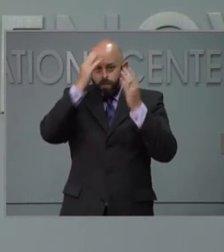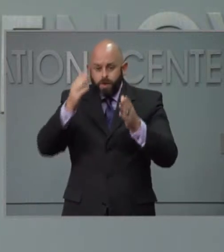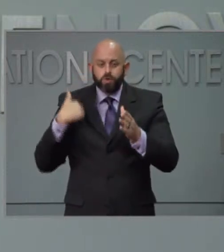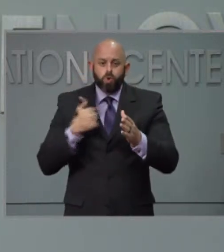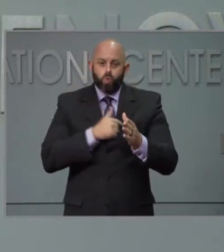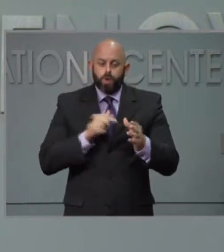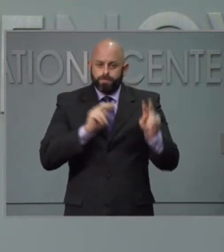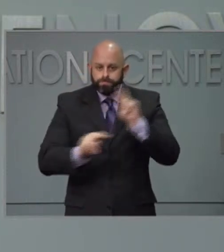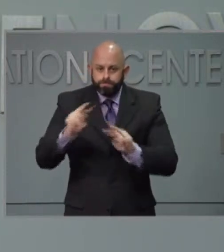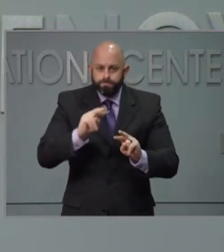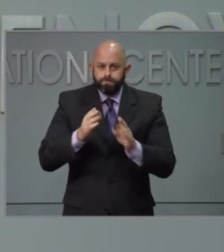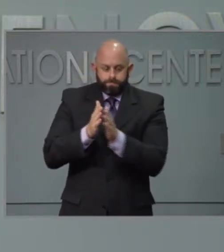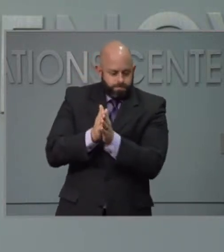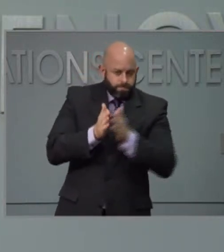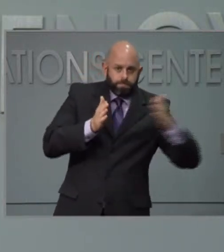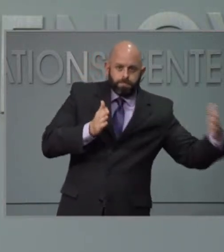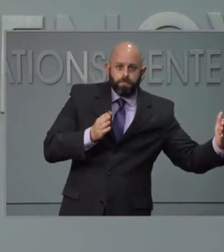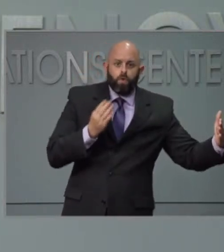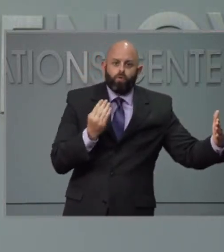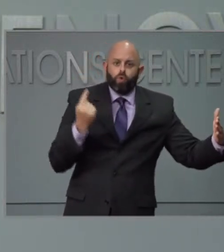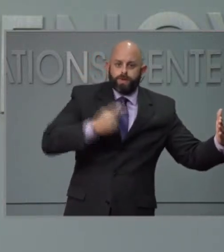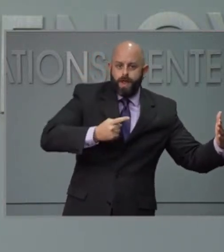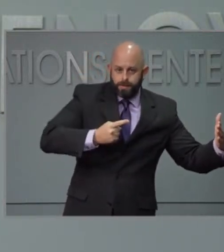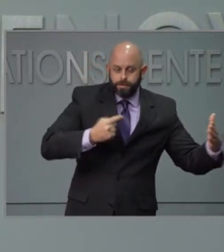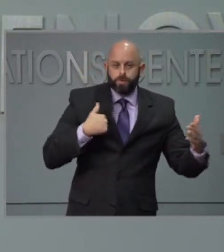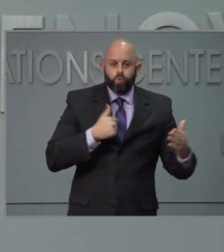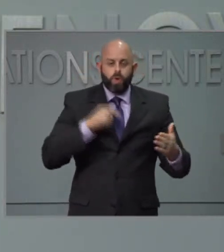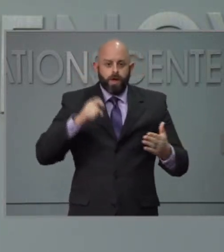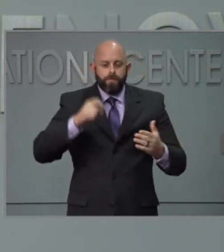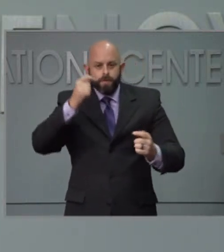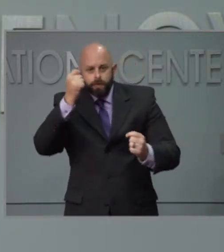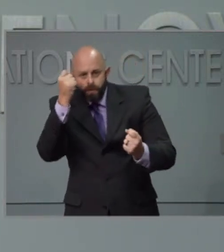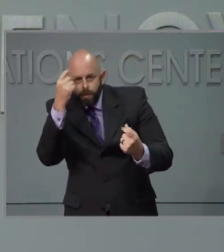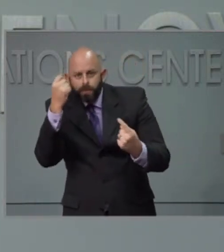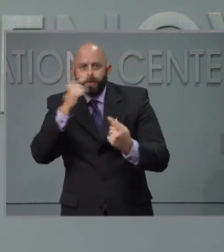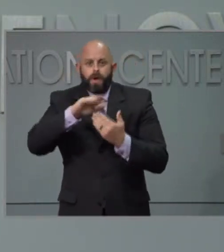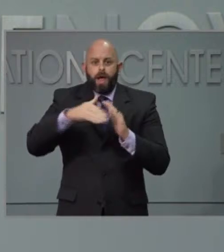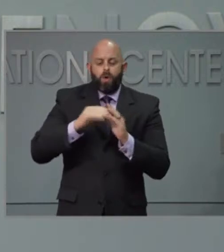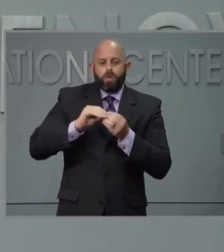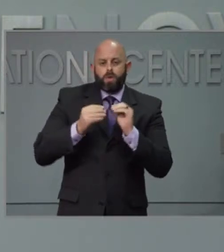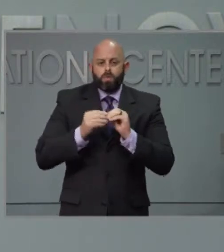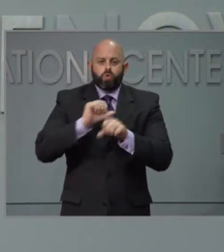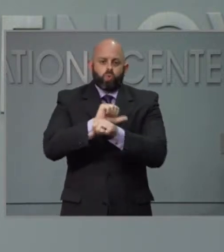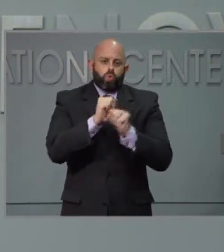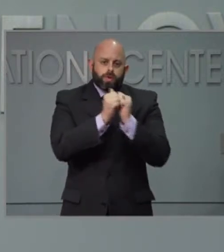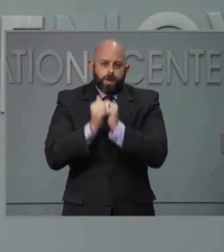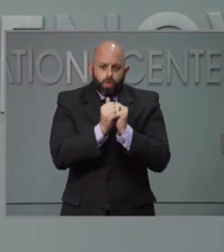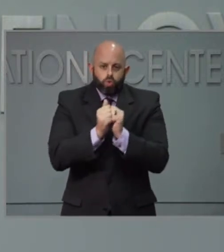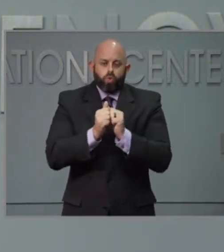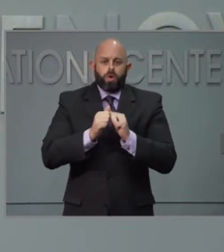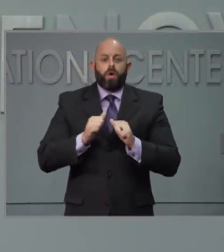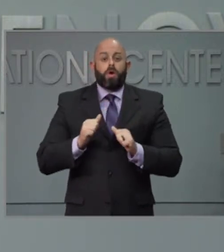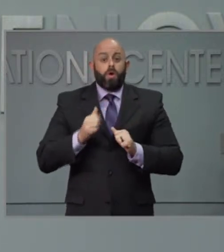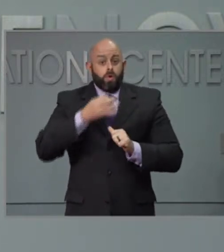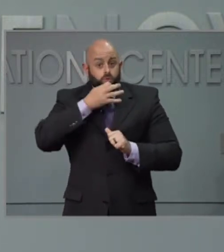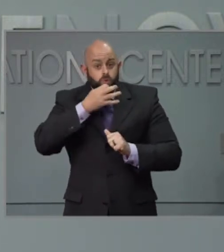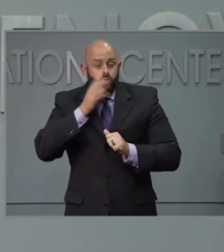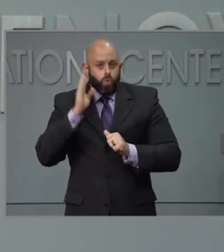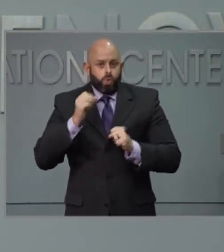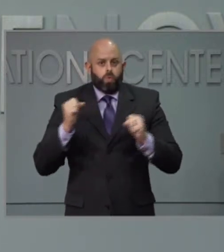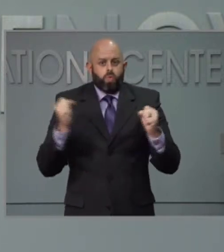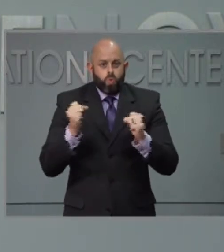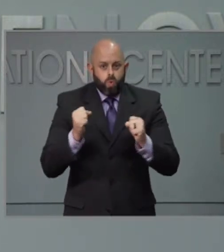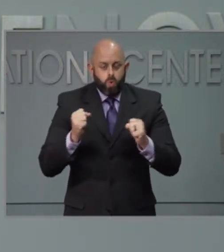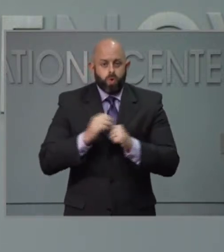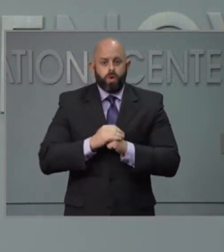them in combination to understand how they influence each other. What I would say as we do head into colder months, where we know